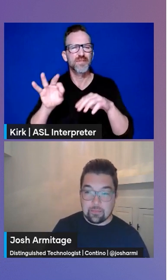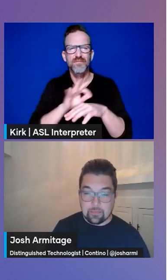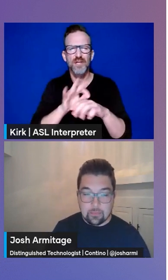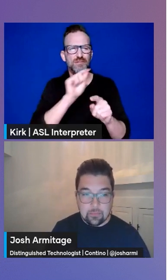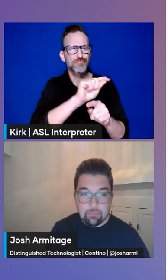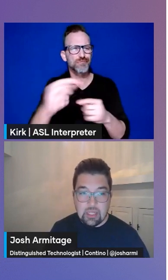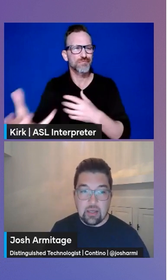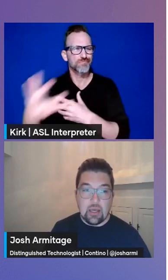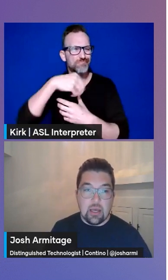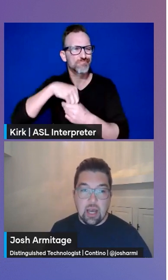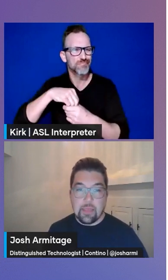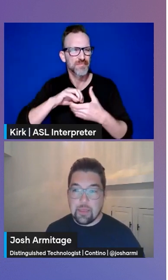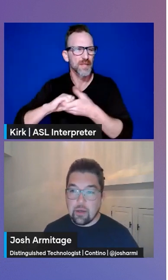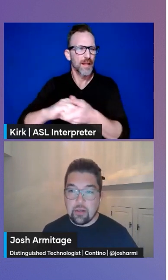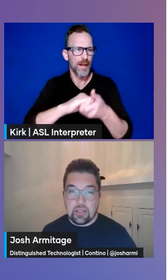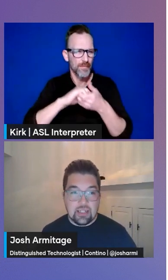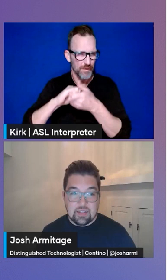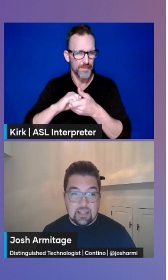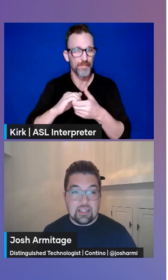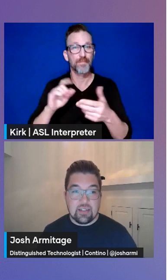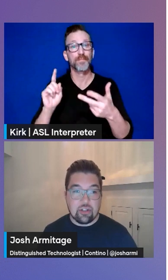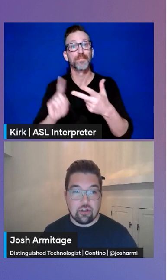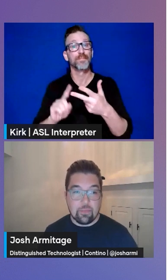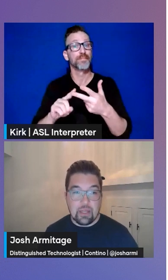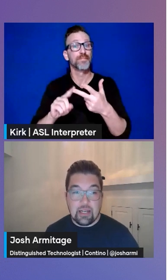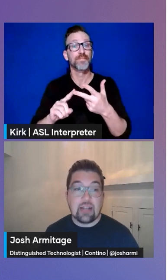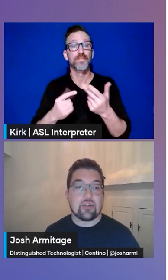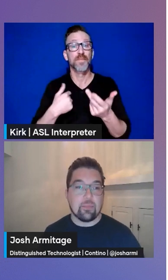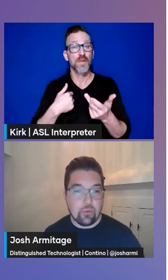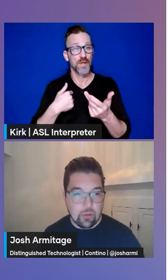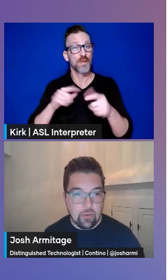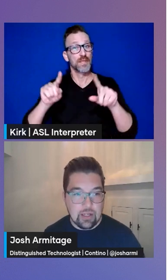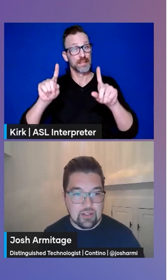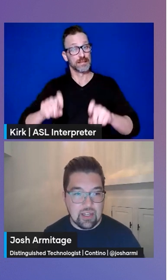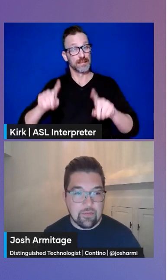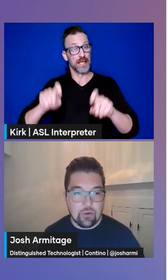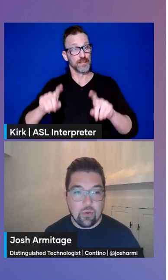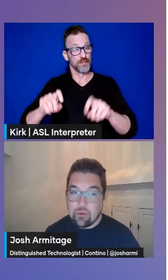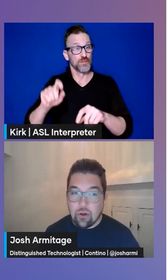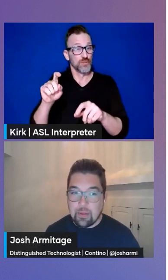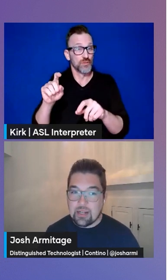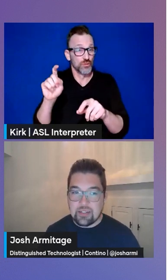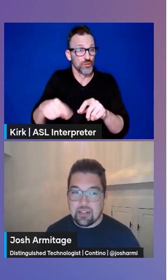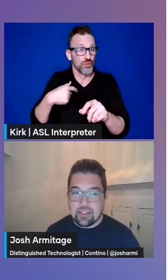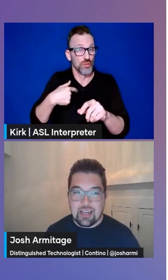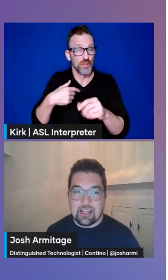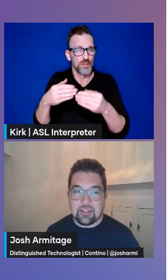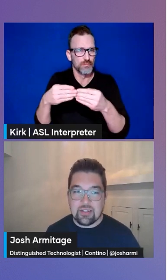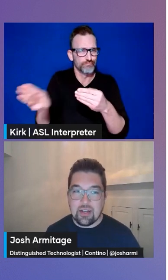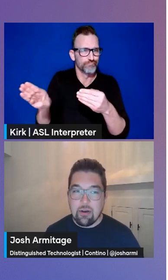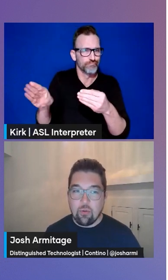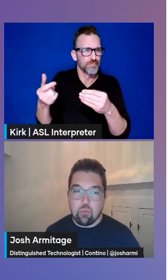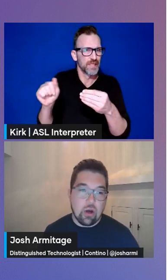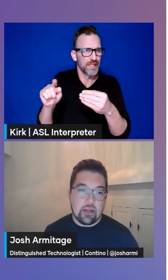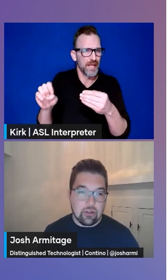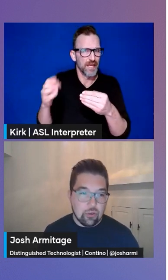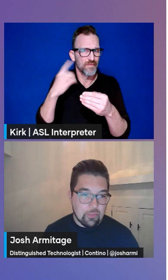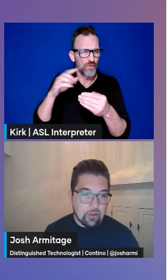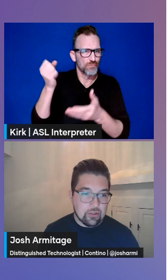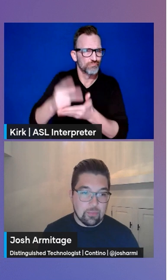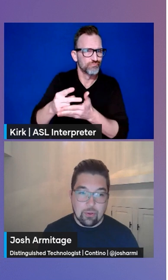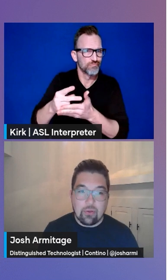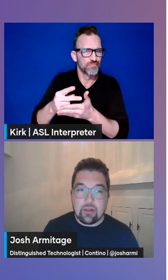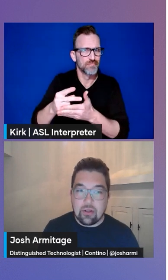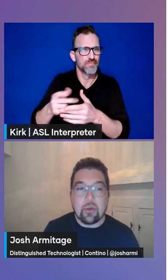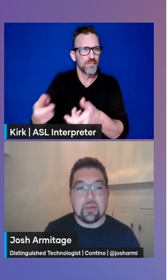activity. And third is these tests should be gates on pull requests. If you're not passing these tests, why can you